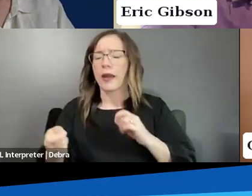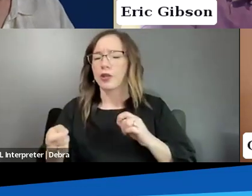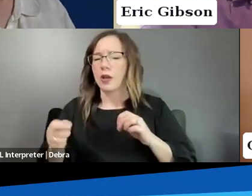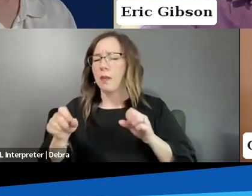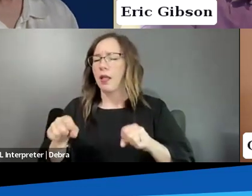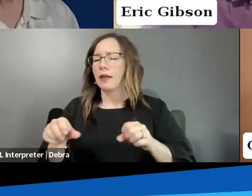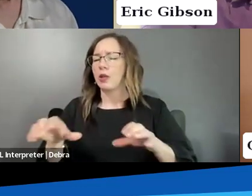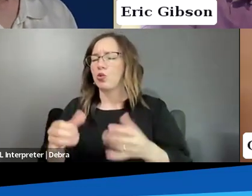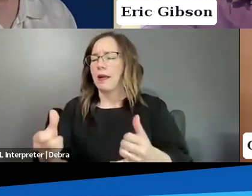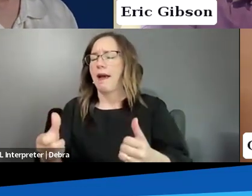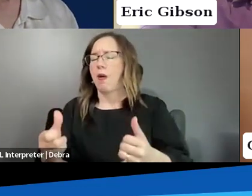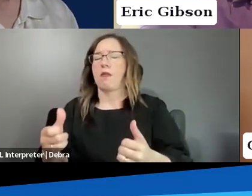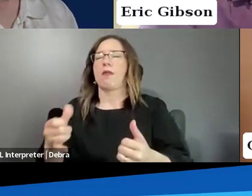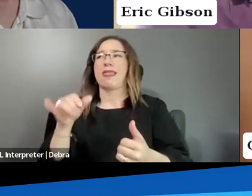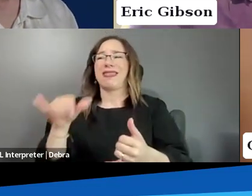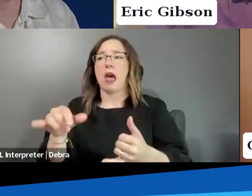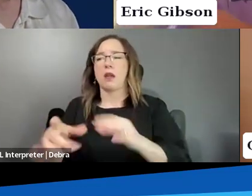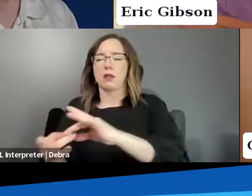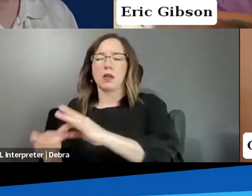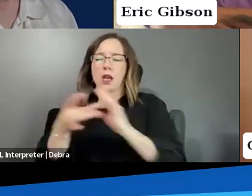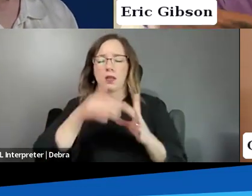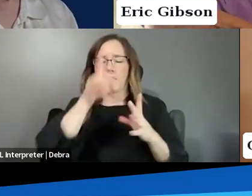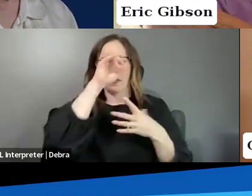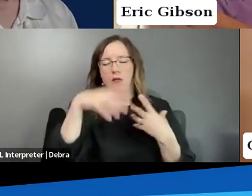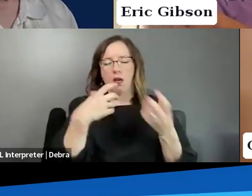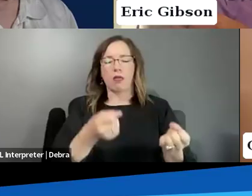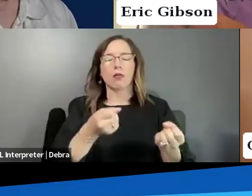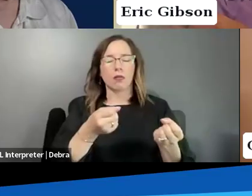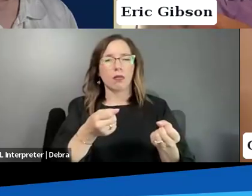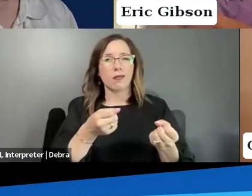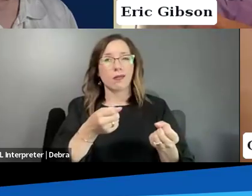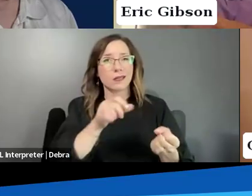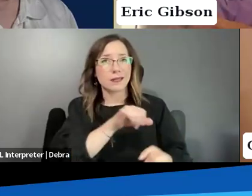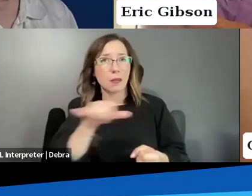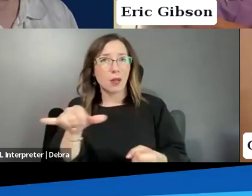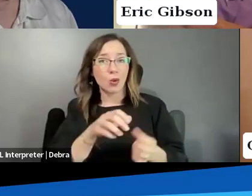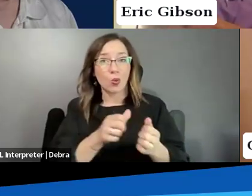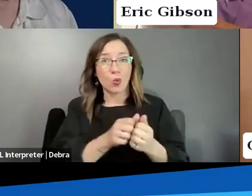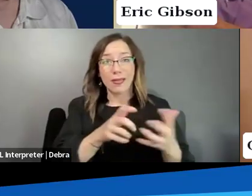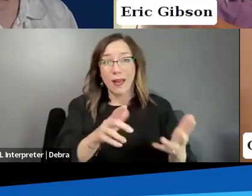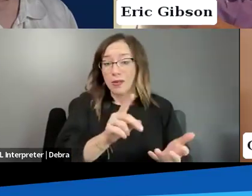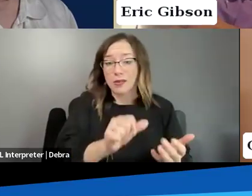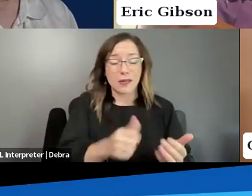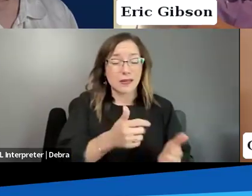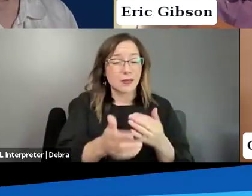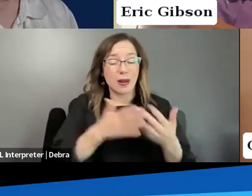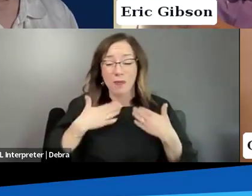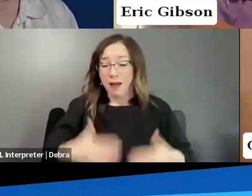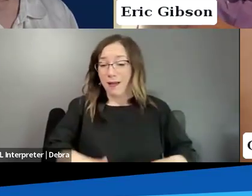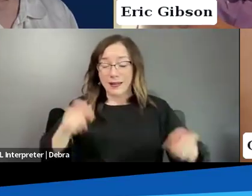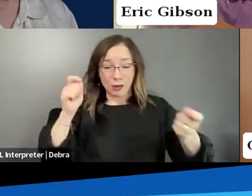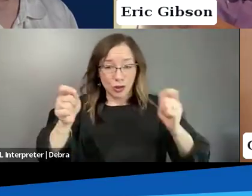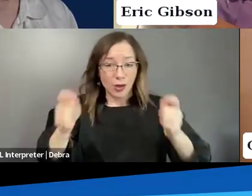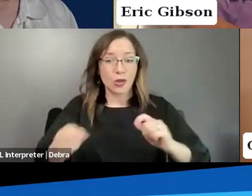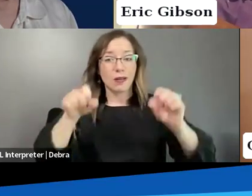piece of it. Hmm. You know, that I think that is very similar for people without disability too. Like your body's changing, what